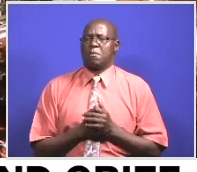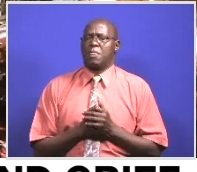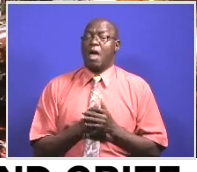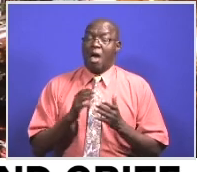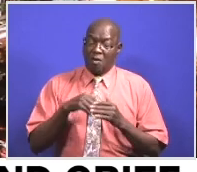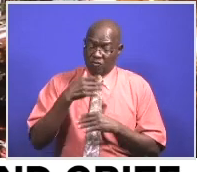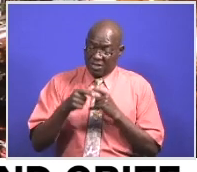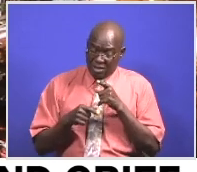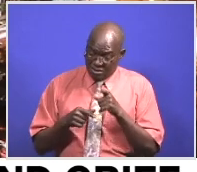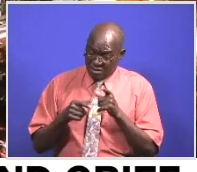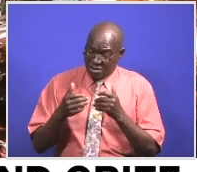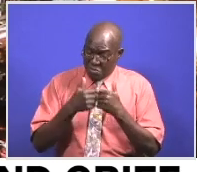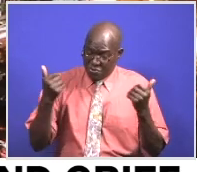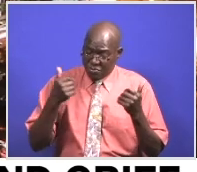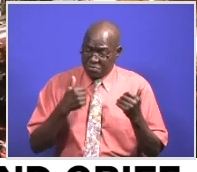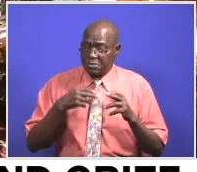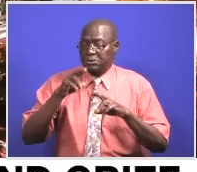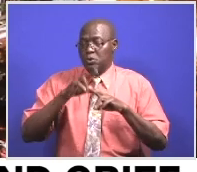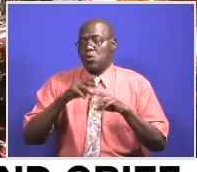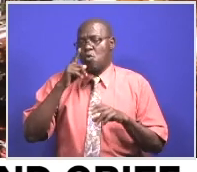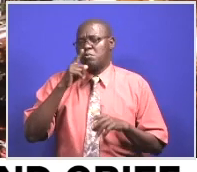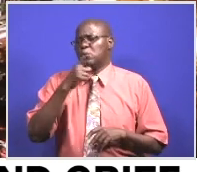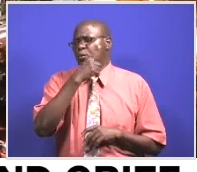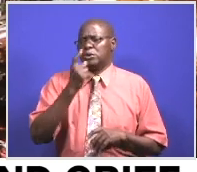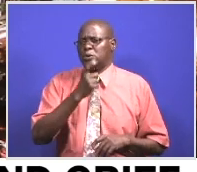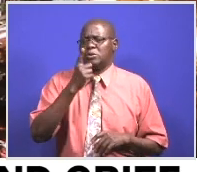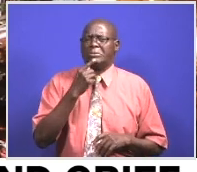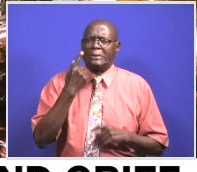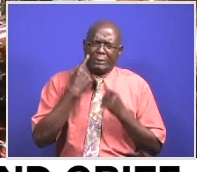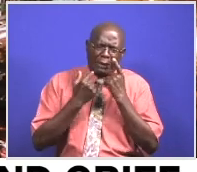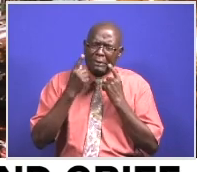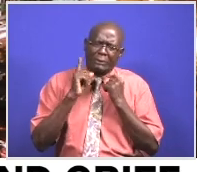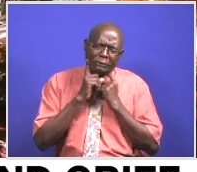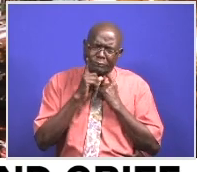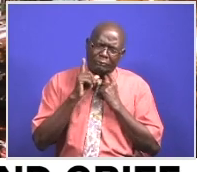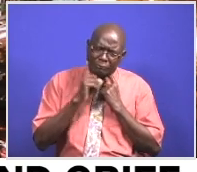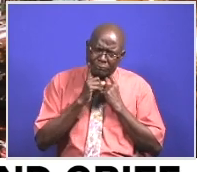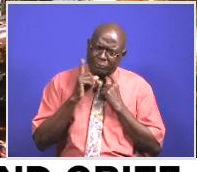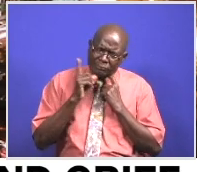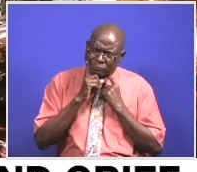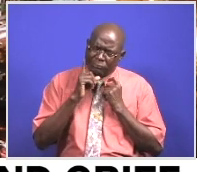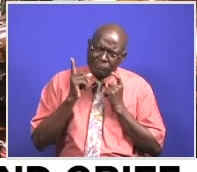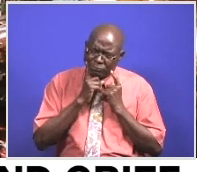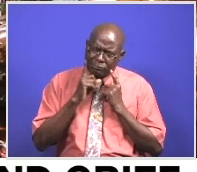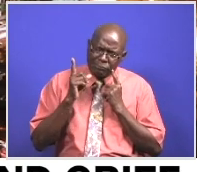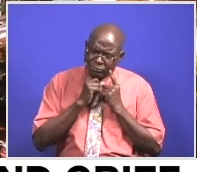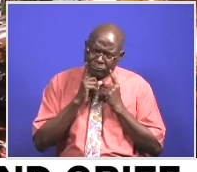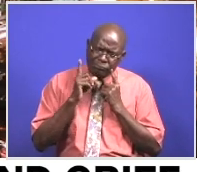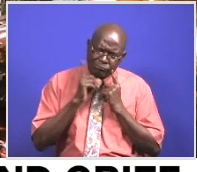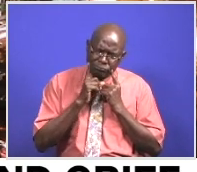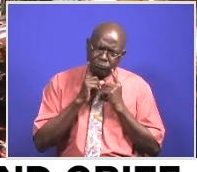myself, I used to cry every day, and one day I asked myself,